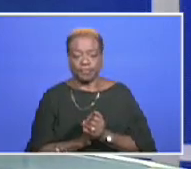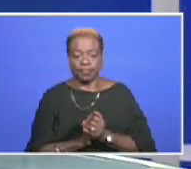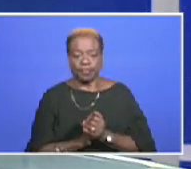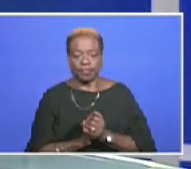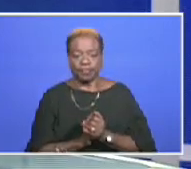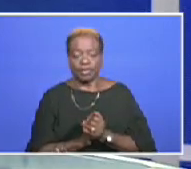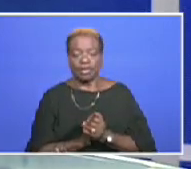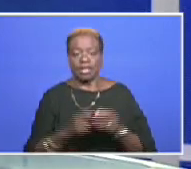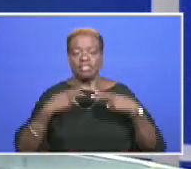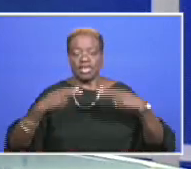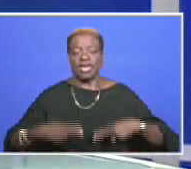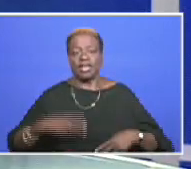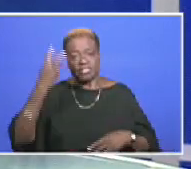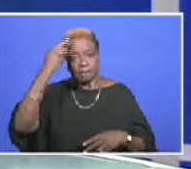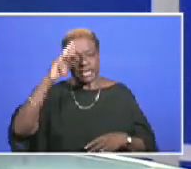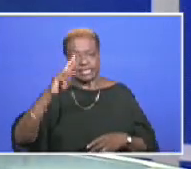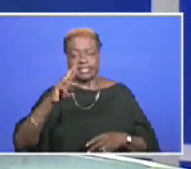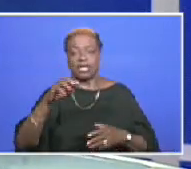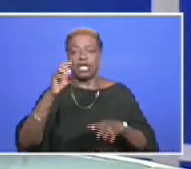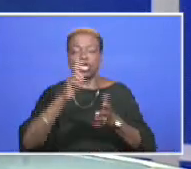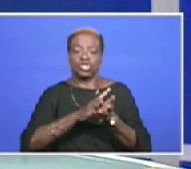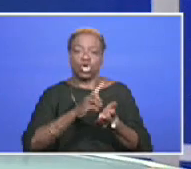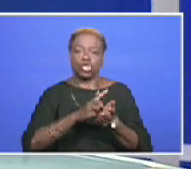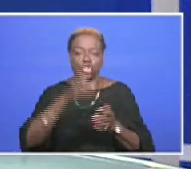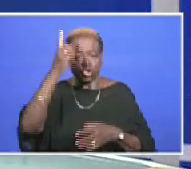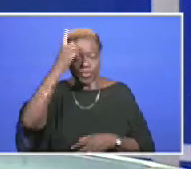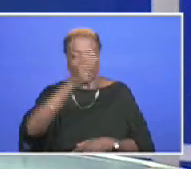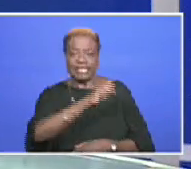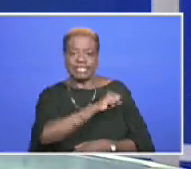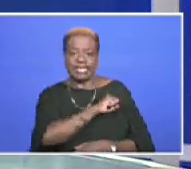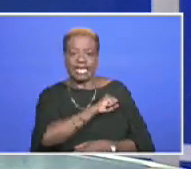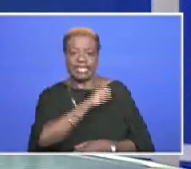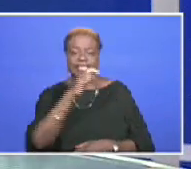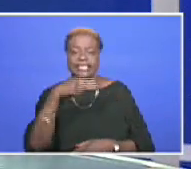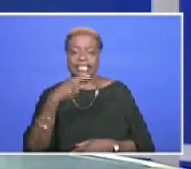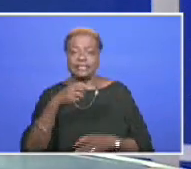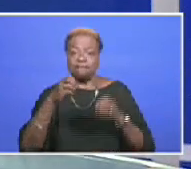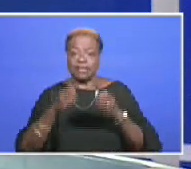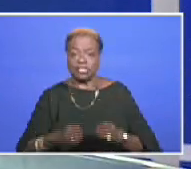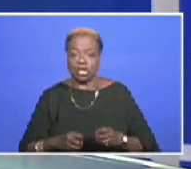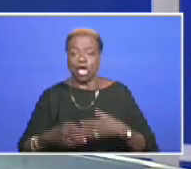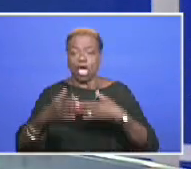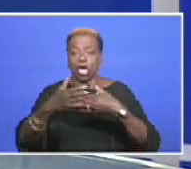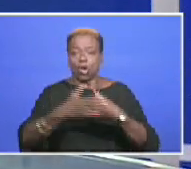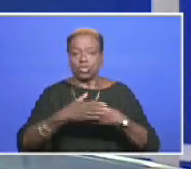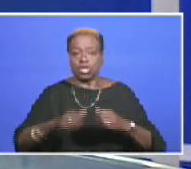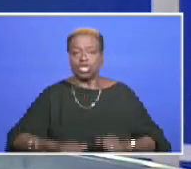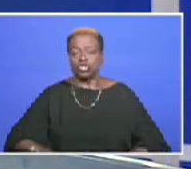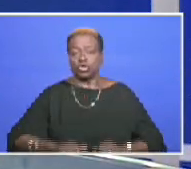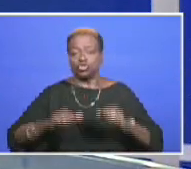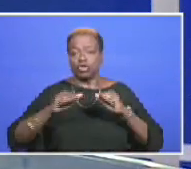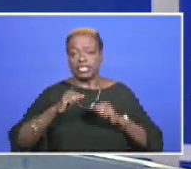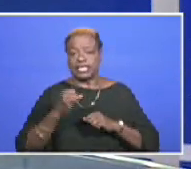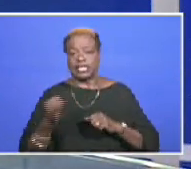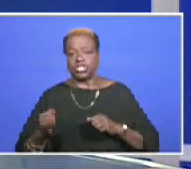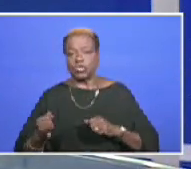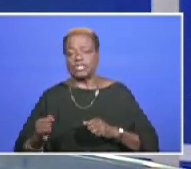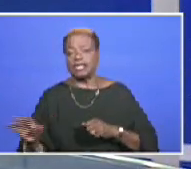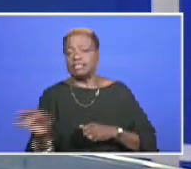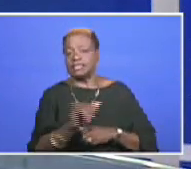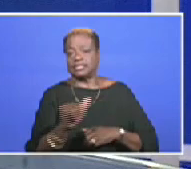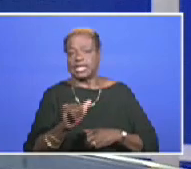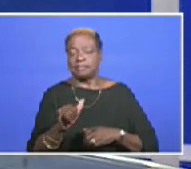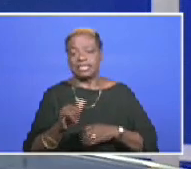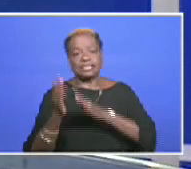The health minister, Dr. Dwayne Sands, says officials are closer to addressing issues like the chronic bed shortages at the Princess Margaret